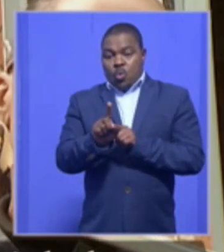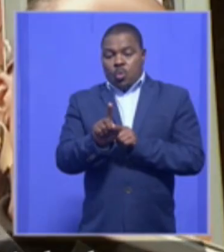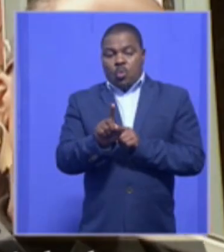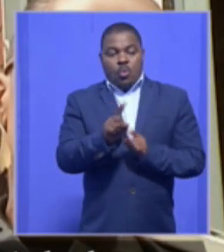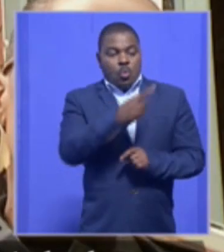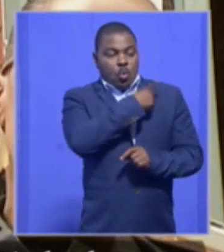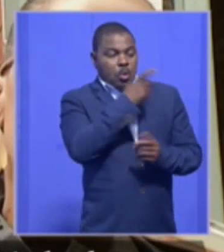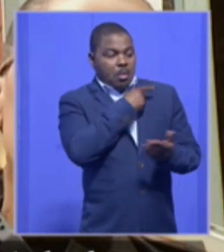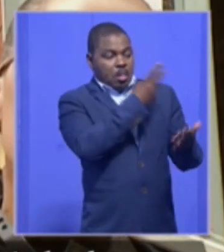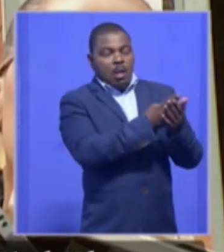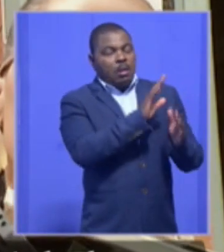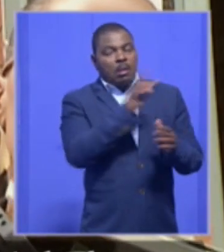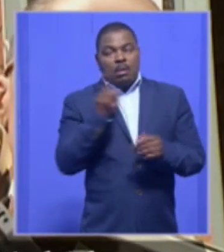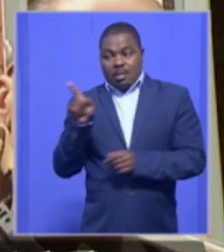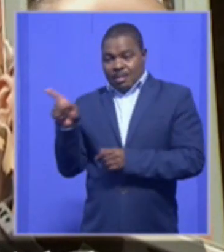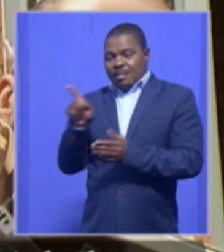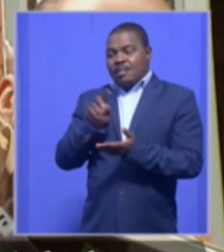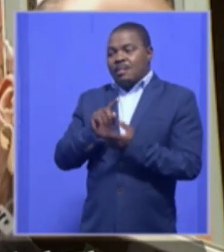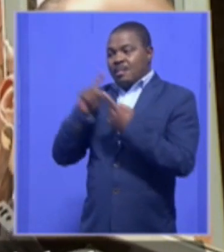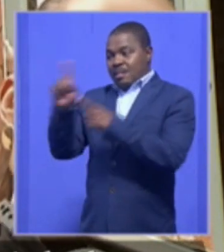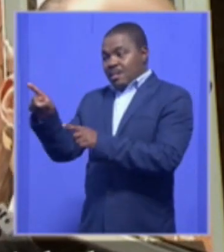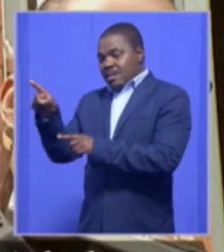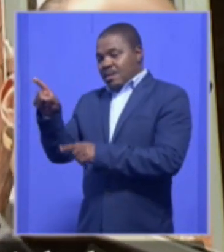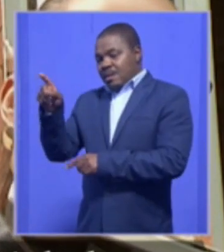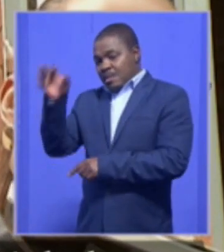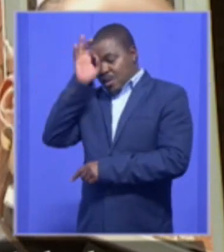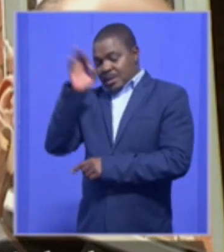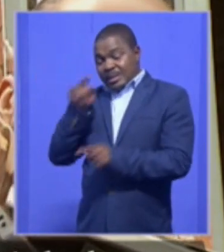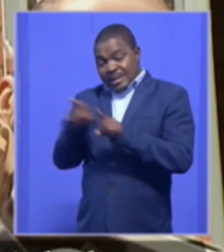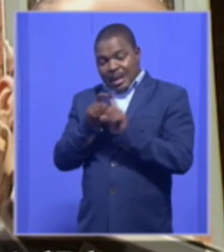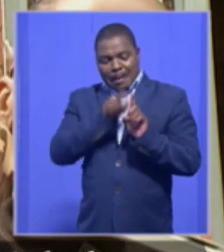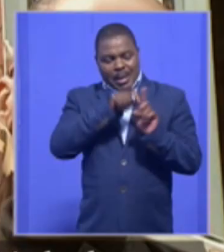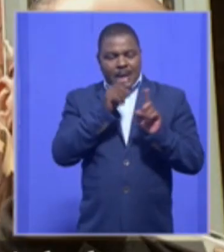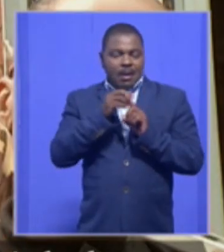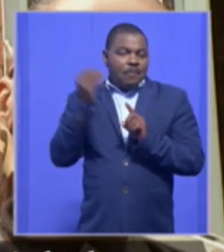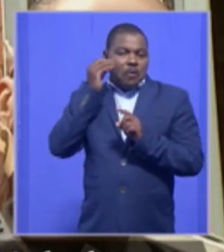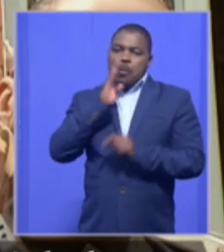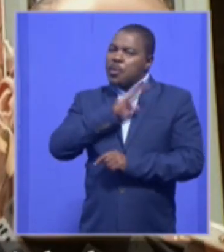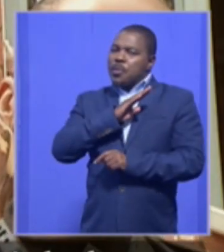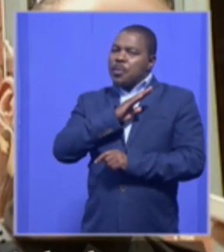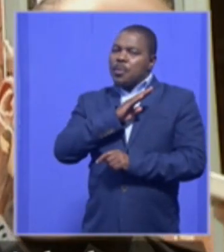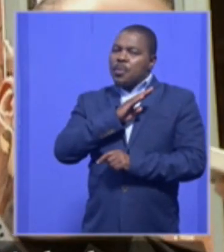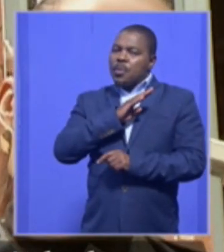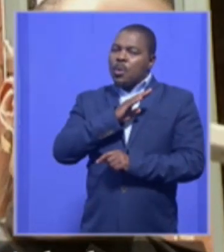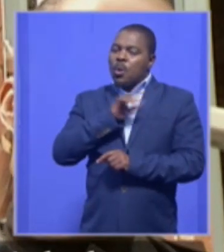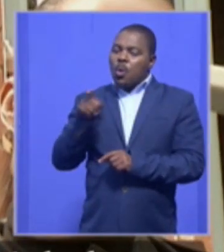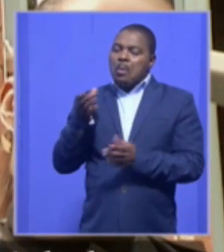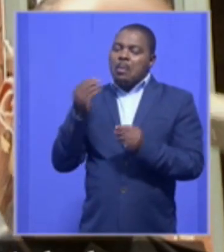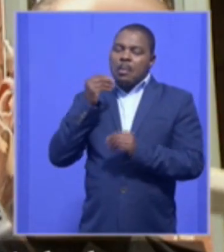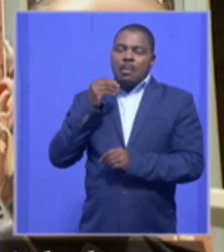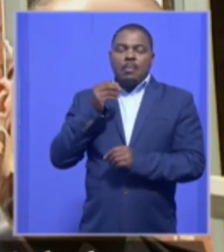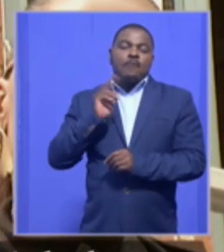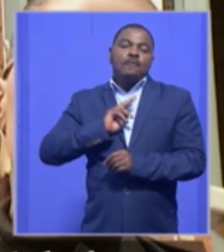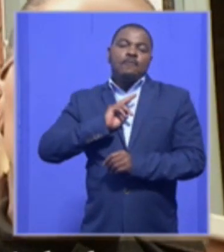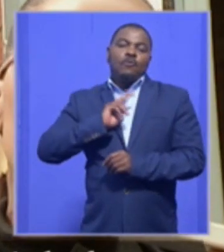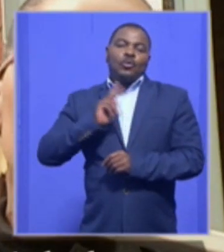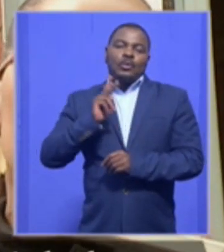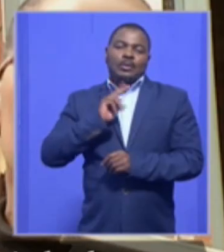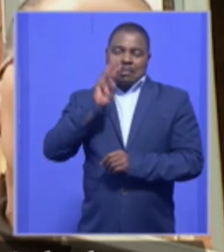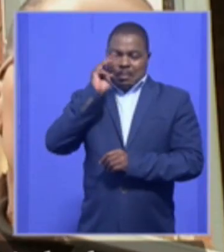hospital, or to the police station, also never had the facts. He only received a voice message from the